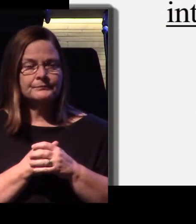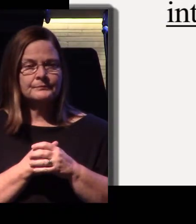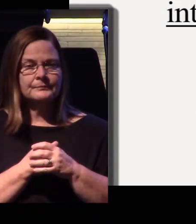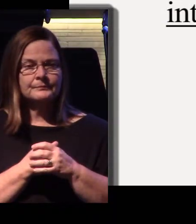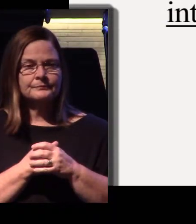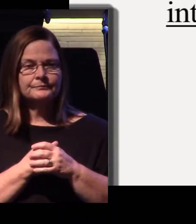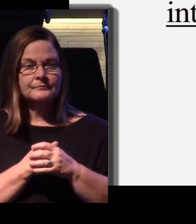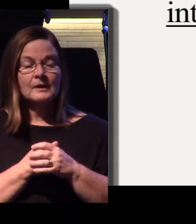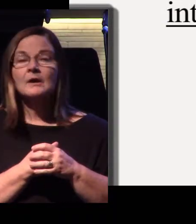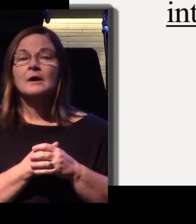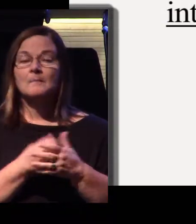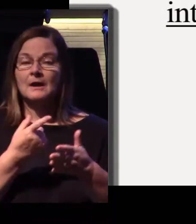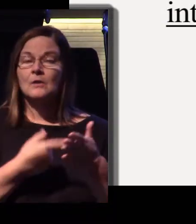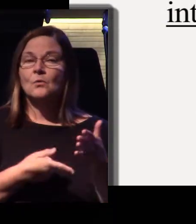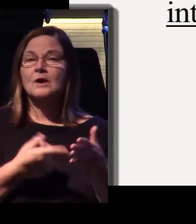by what